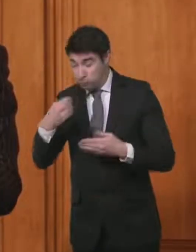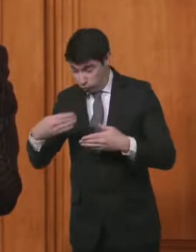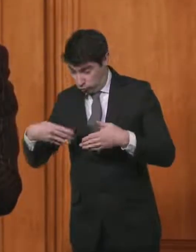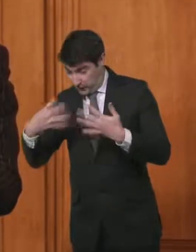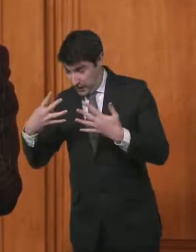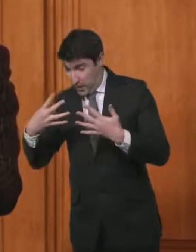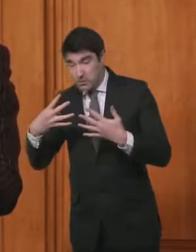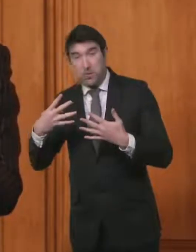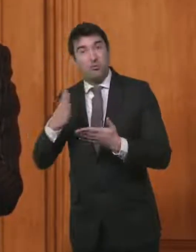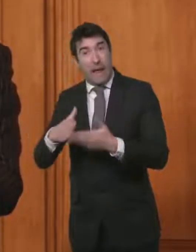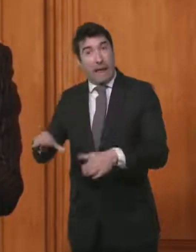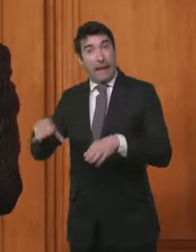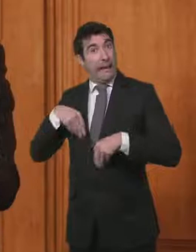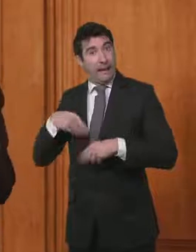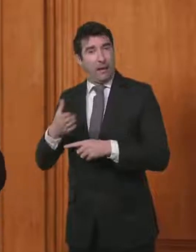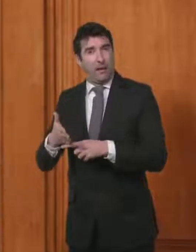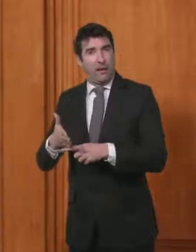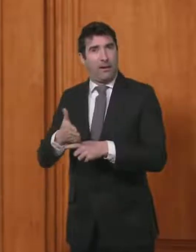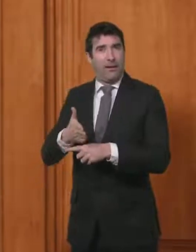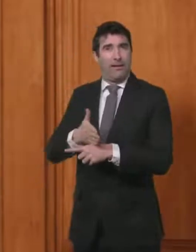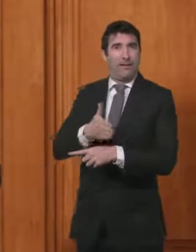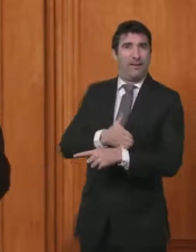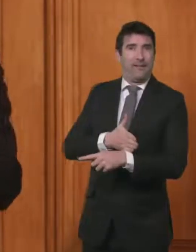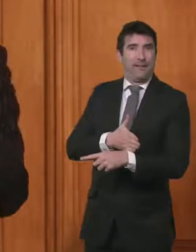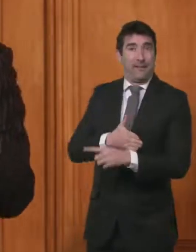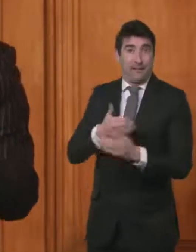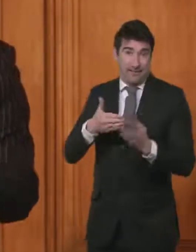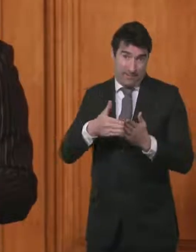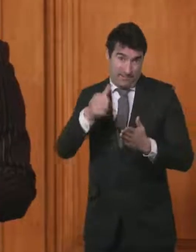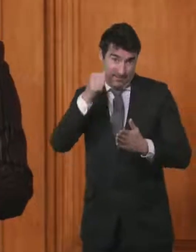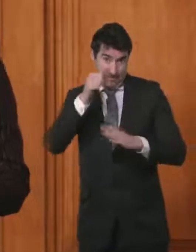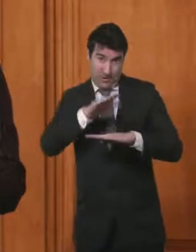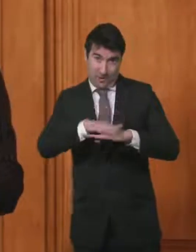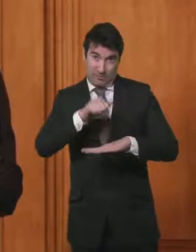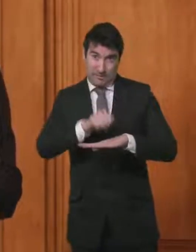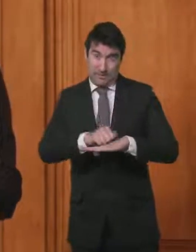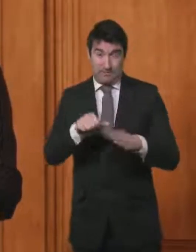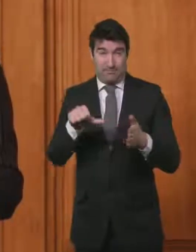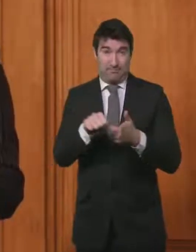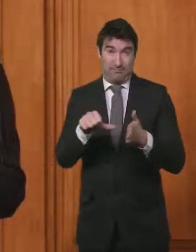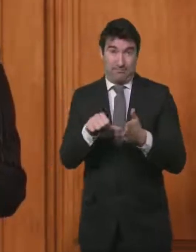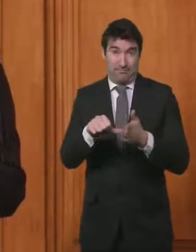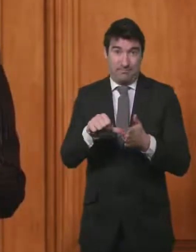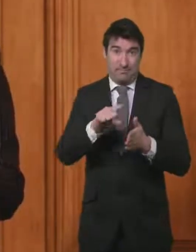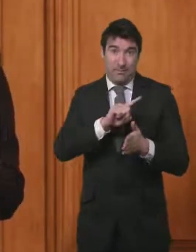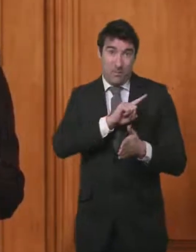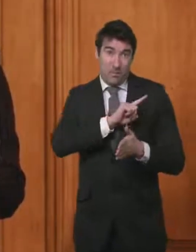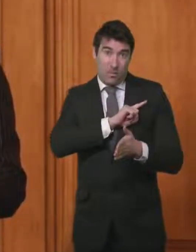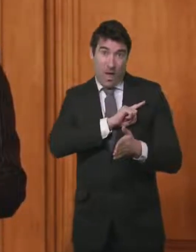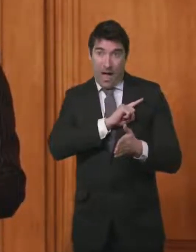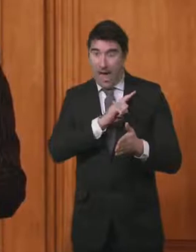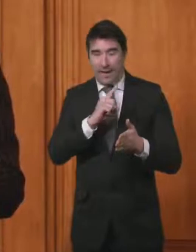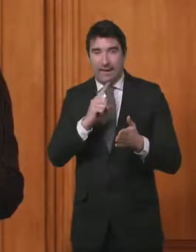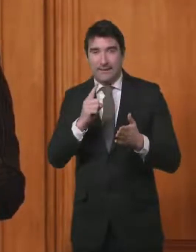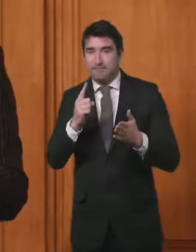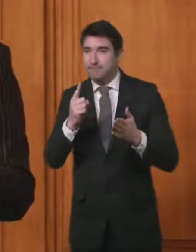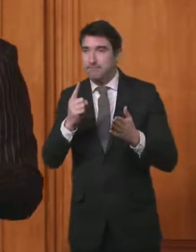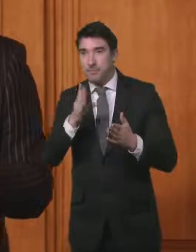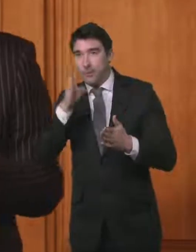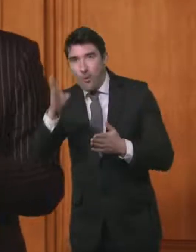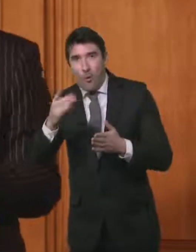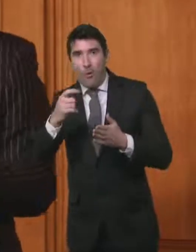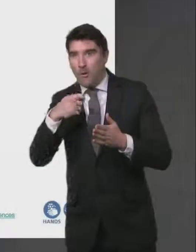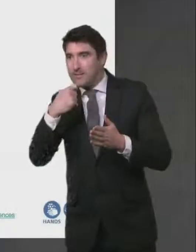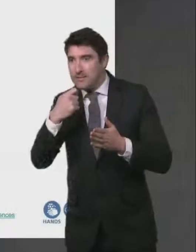that, Christmas is always a difficult time to assemble stable statistics. So please bear Like I both explained of in those the points shop in today. mind. First slide,